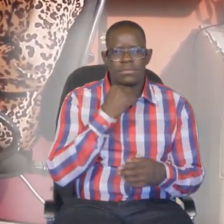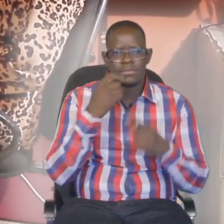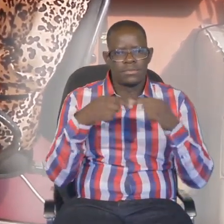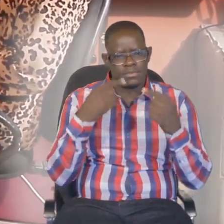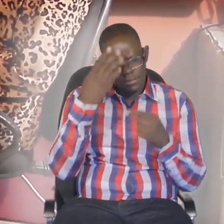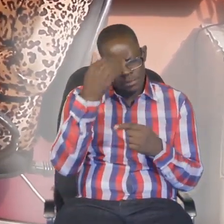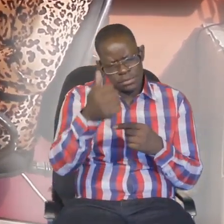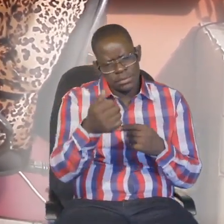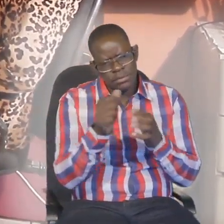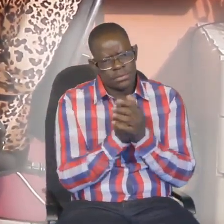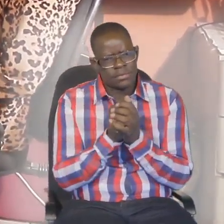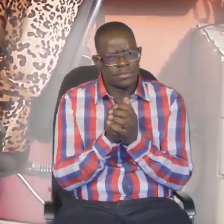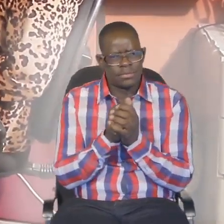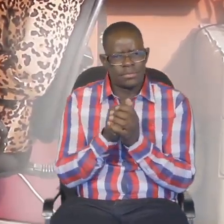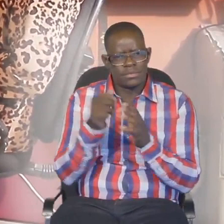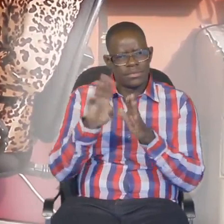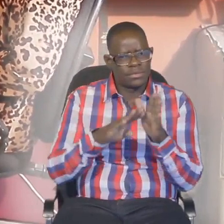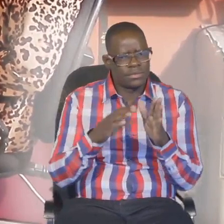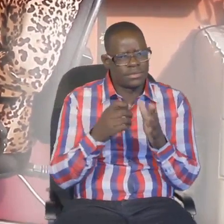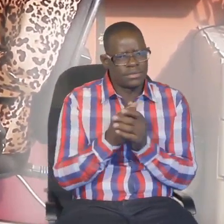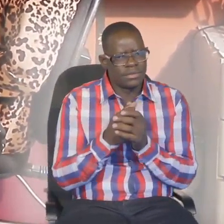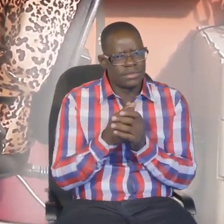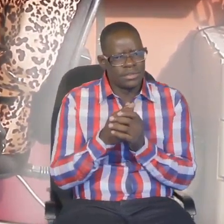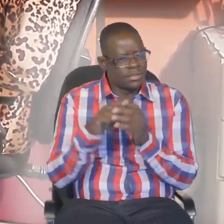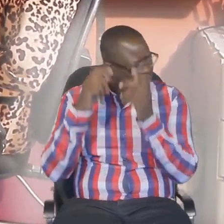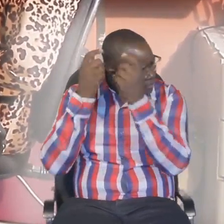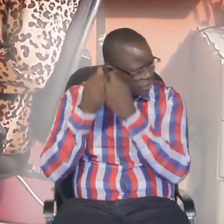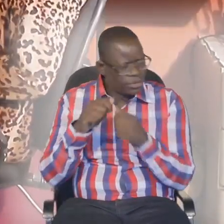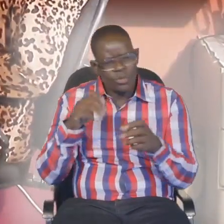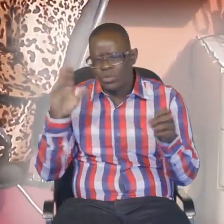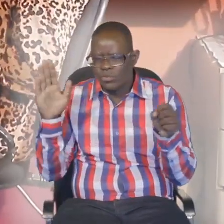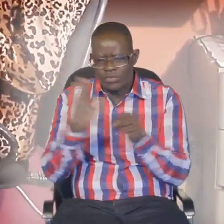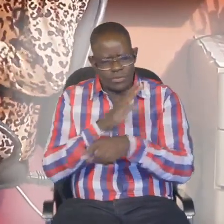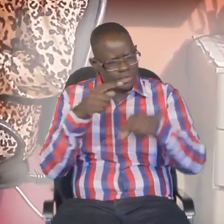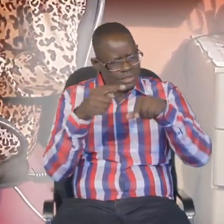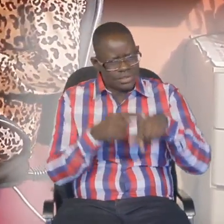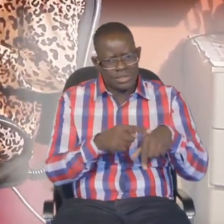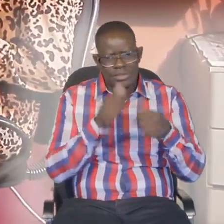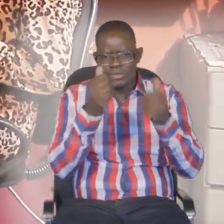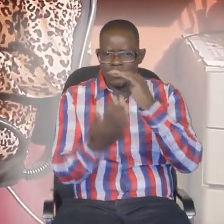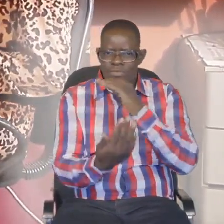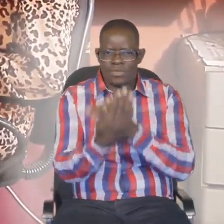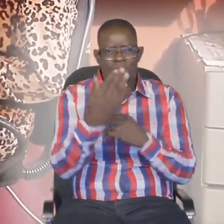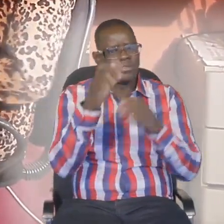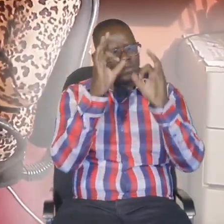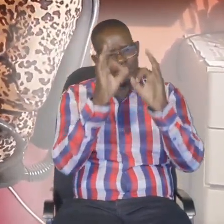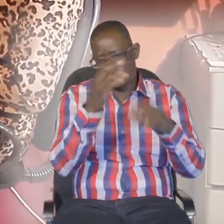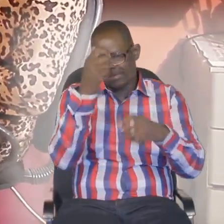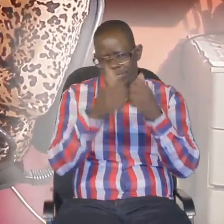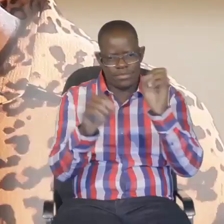Hello, Aunt Sarah. I thought I would come in early today because the salon was very full yesterday. Good morning, my boy. It's